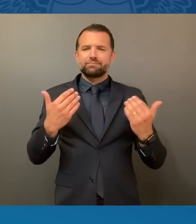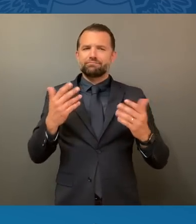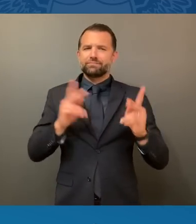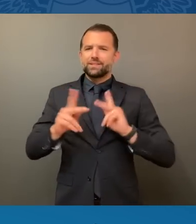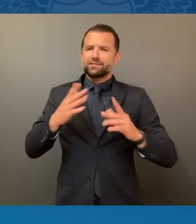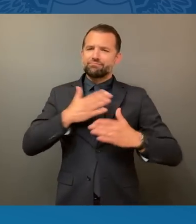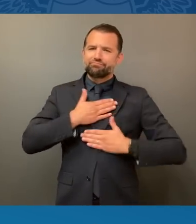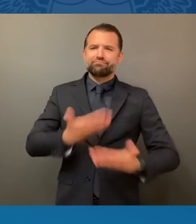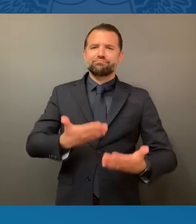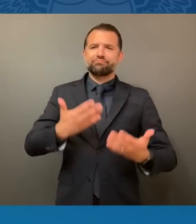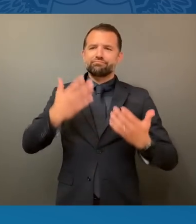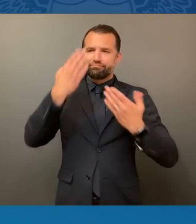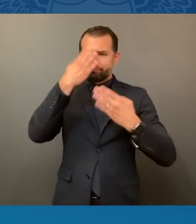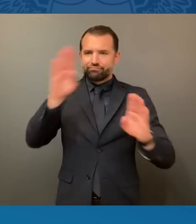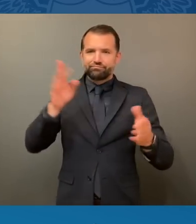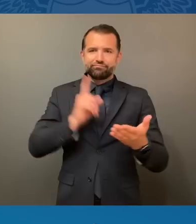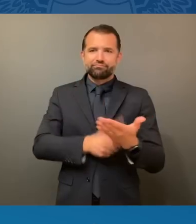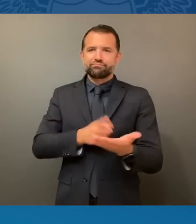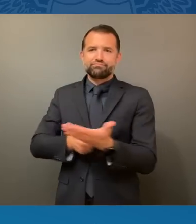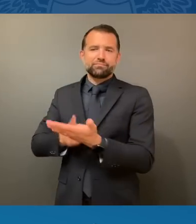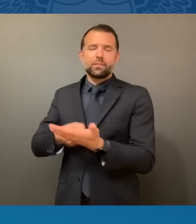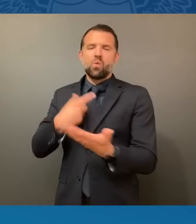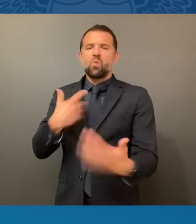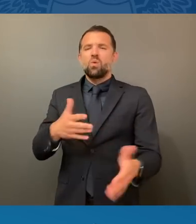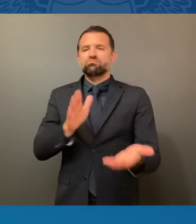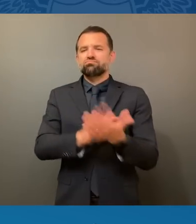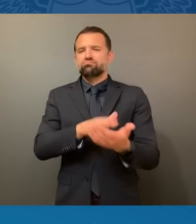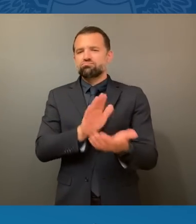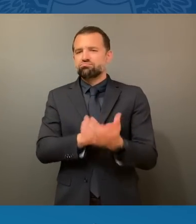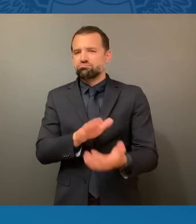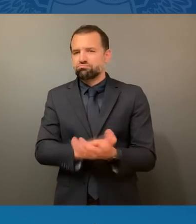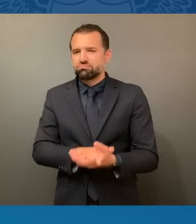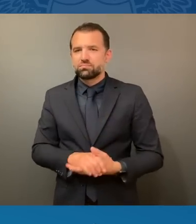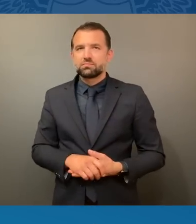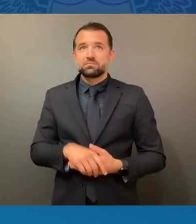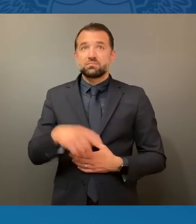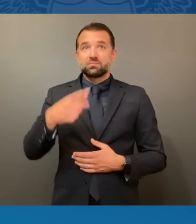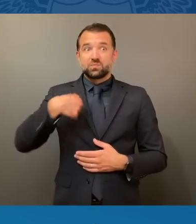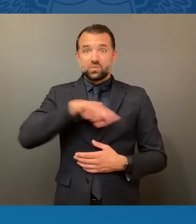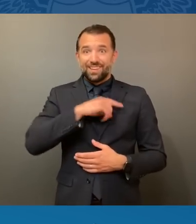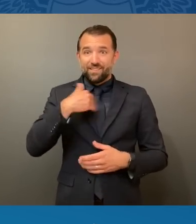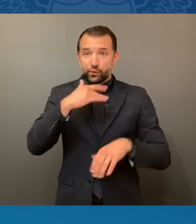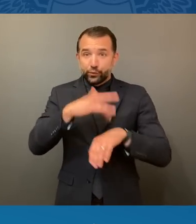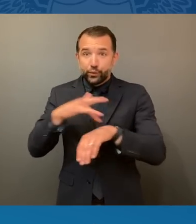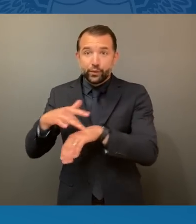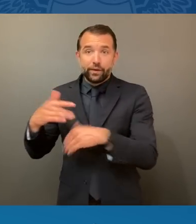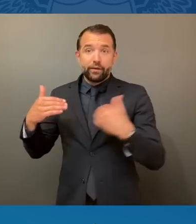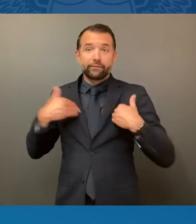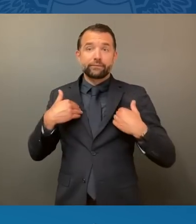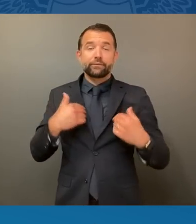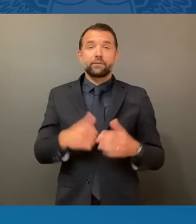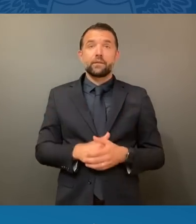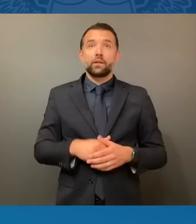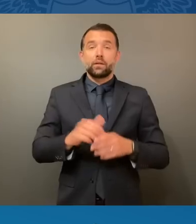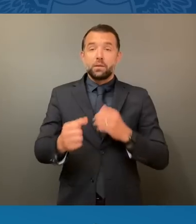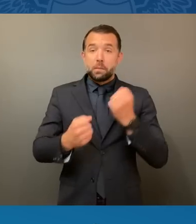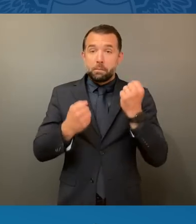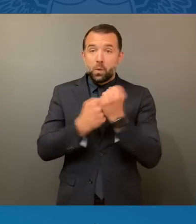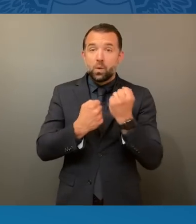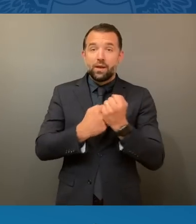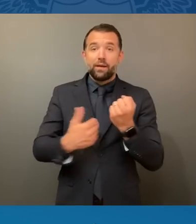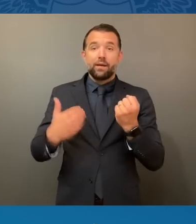do we have the resources and Yes. are we inviting the conversation and receiving it with the resources and the support